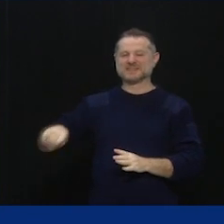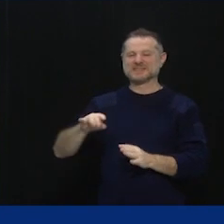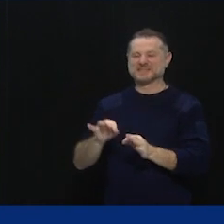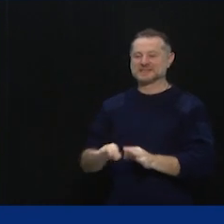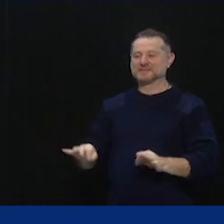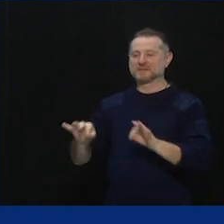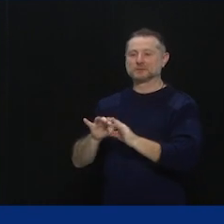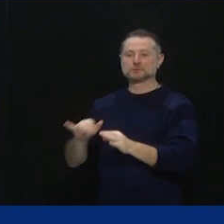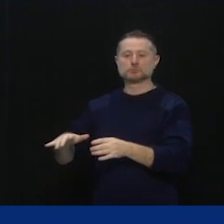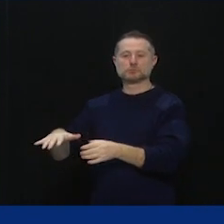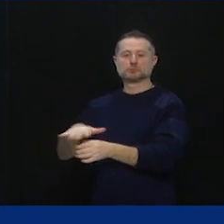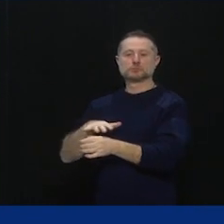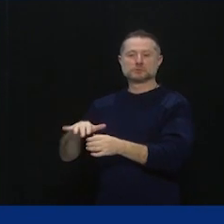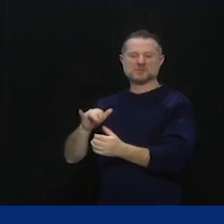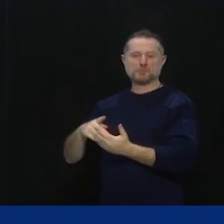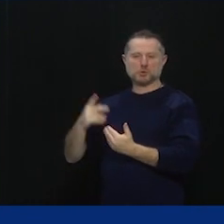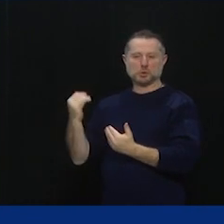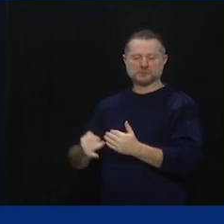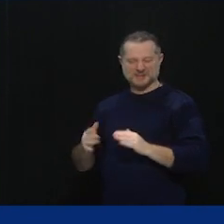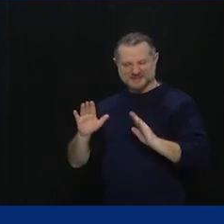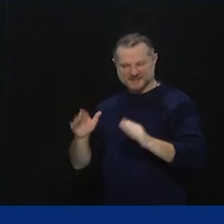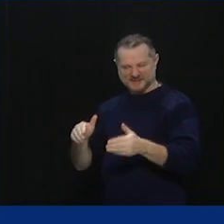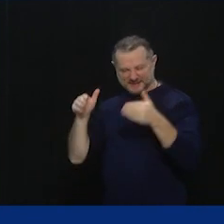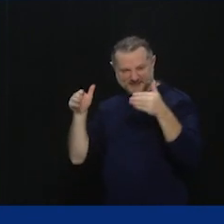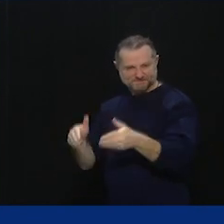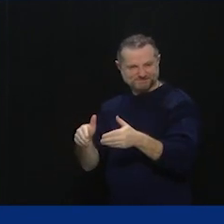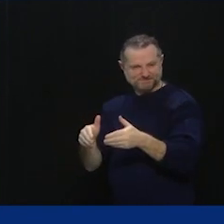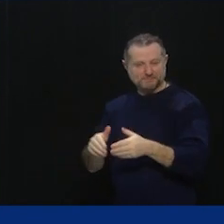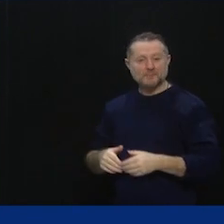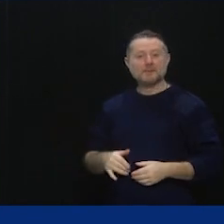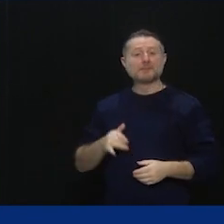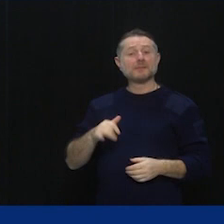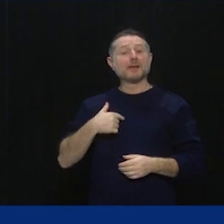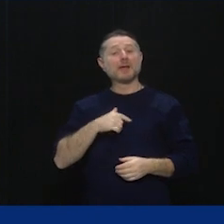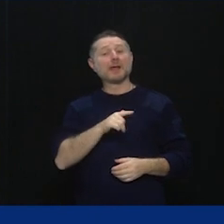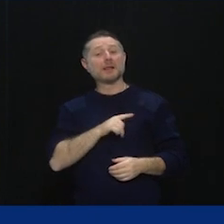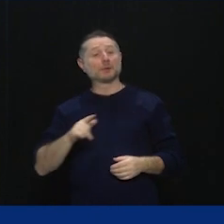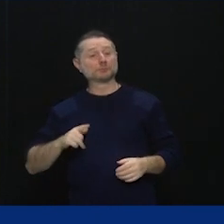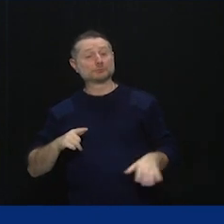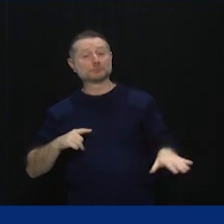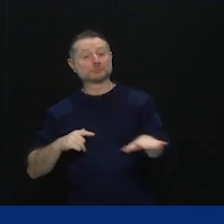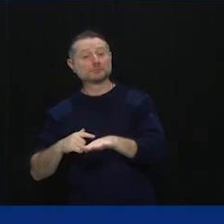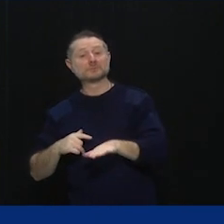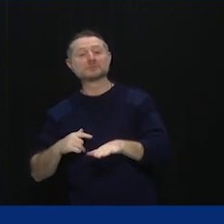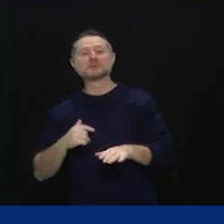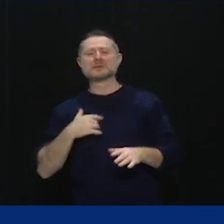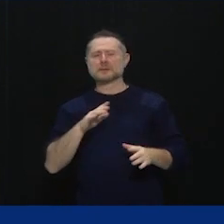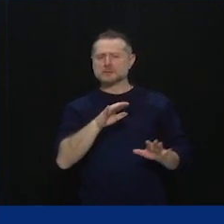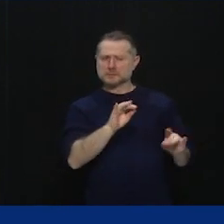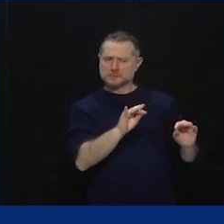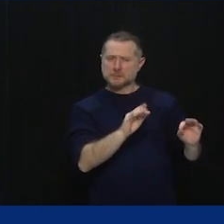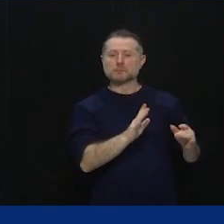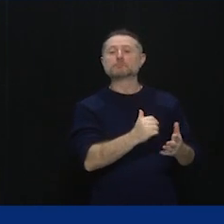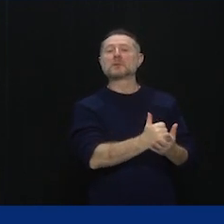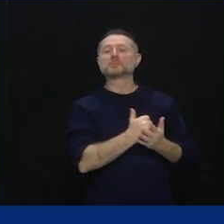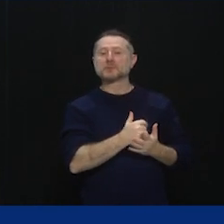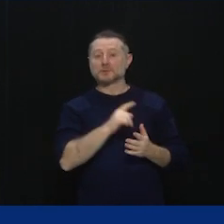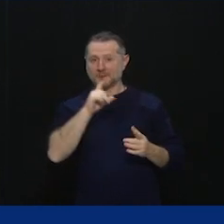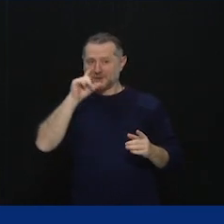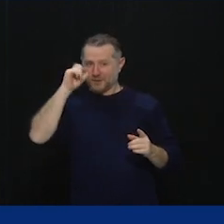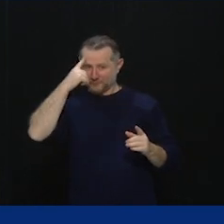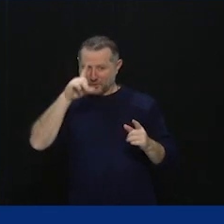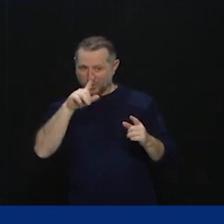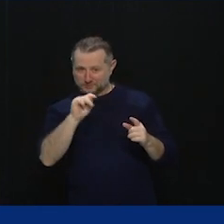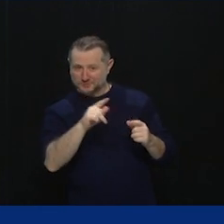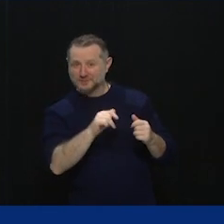legislature, again under the pushing of the lieutenant governor, but also our Senate Majority Leader at the time, John Flanagan, they